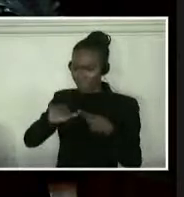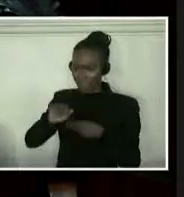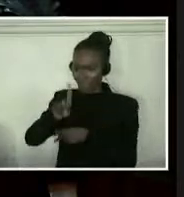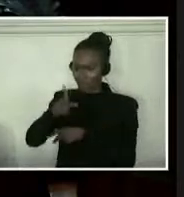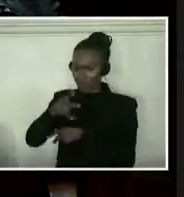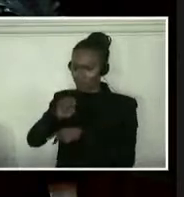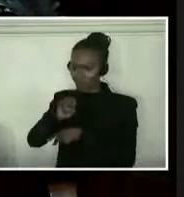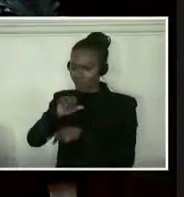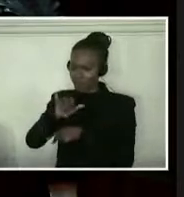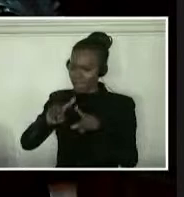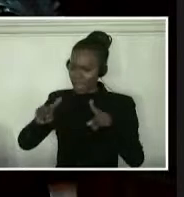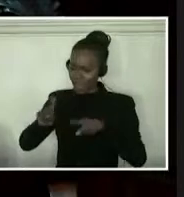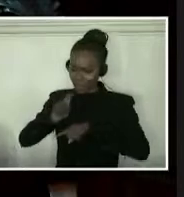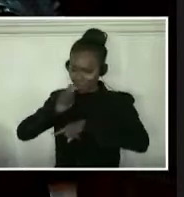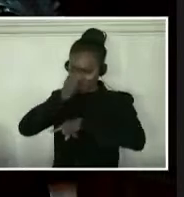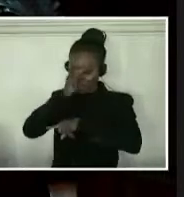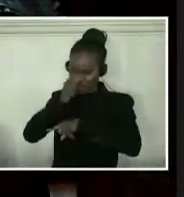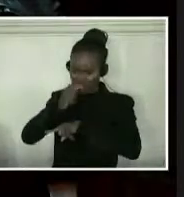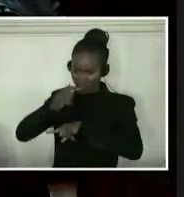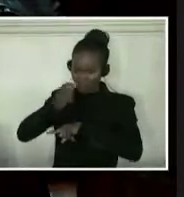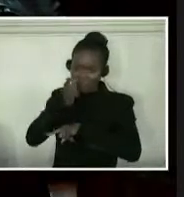has been great